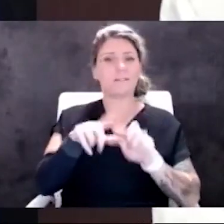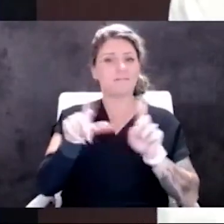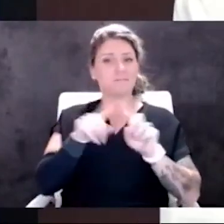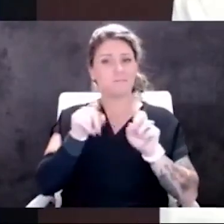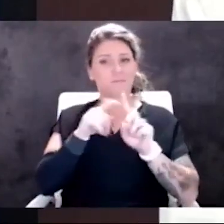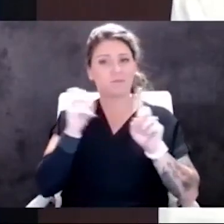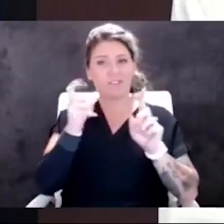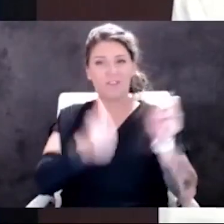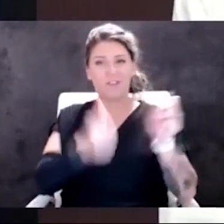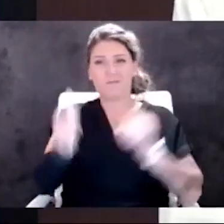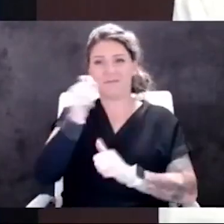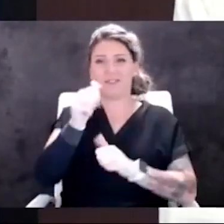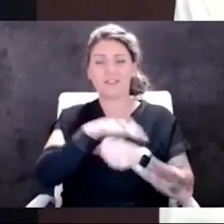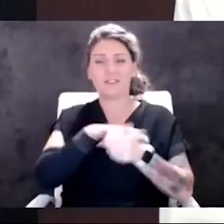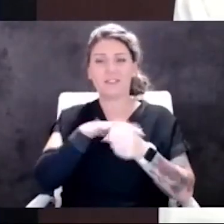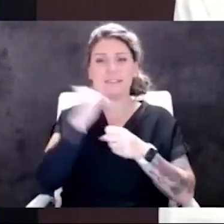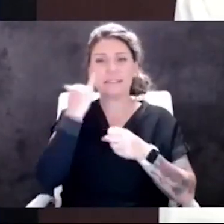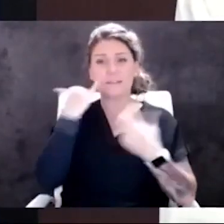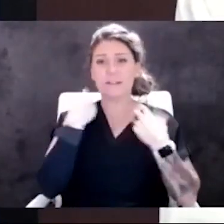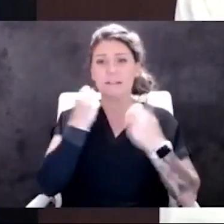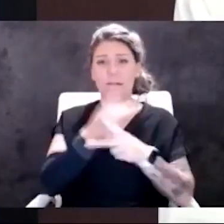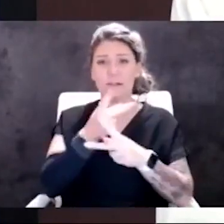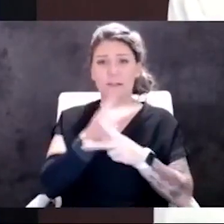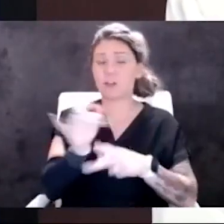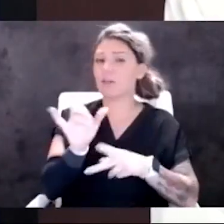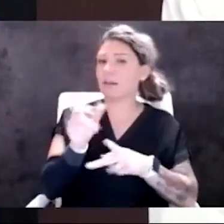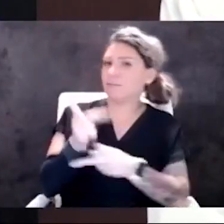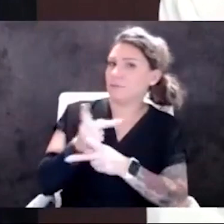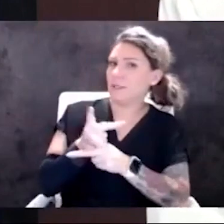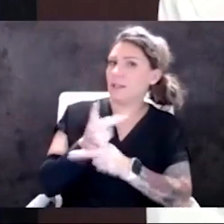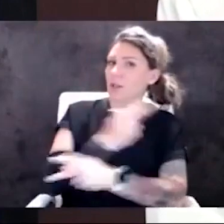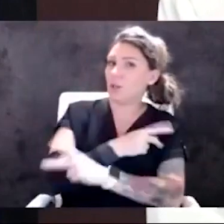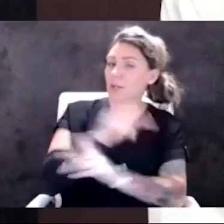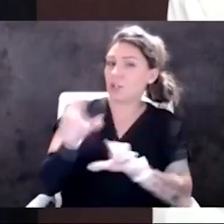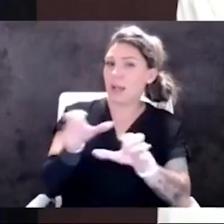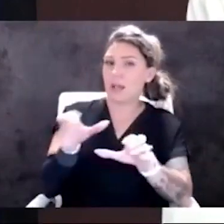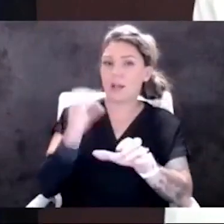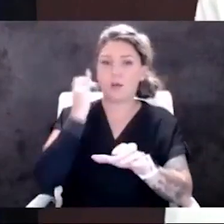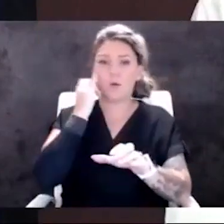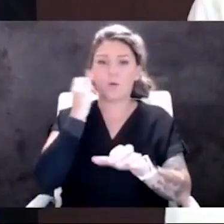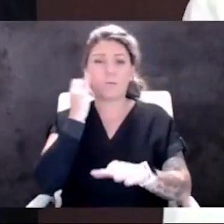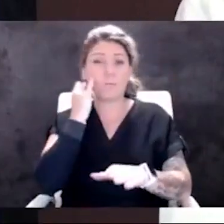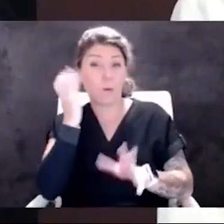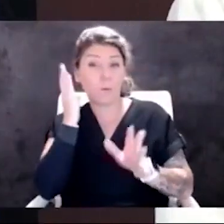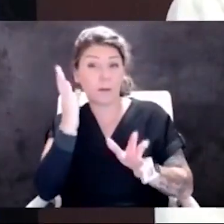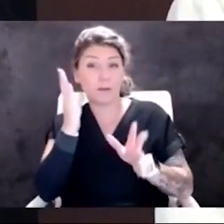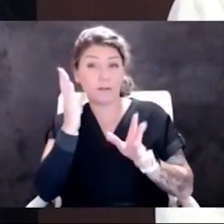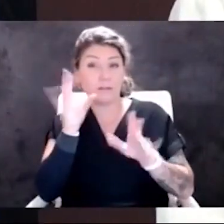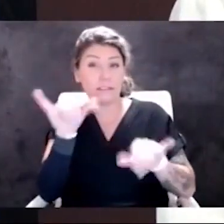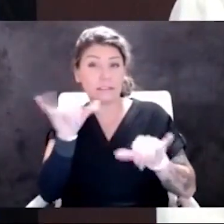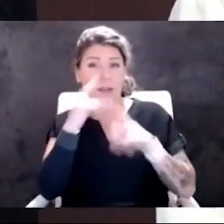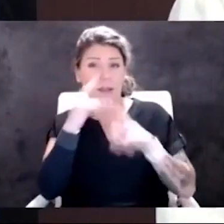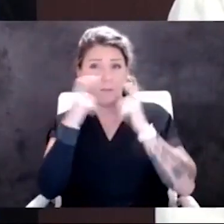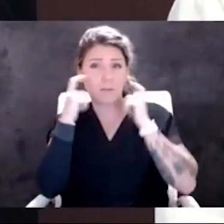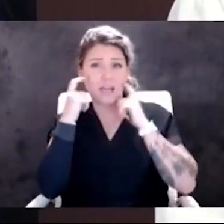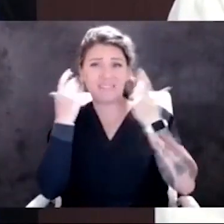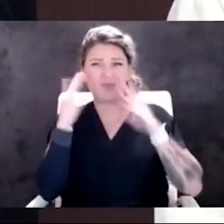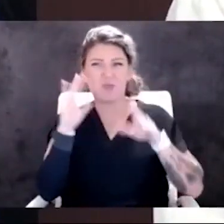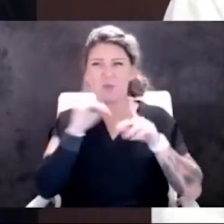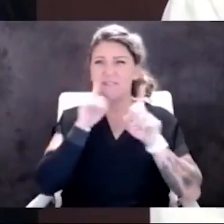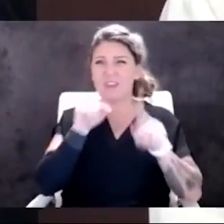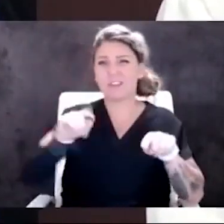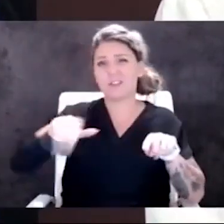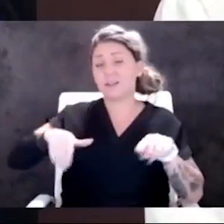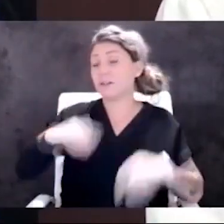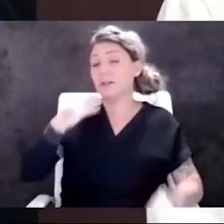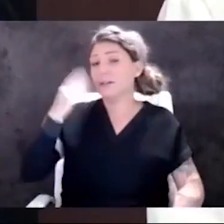But if you're in the healthcare areas, like we're taking care of patients actively, will we just stay in masks on? I don't think we know the answer to that yet, Hawkeye. I don't know, because we don't know